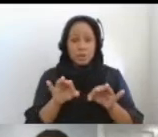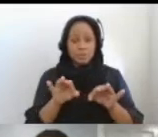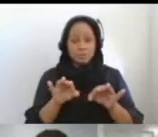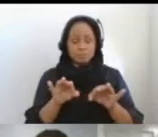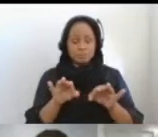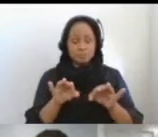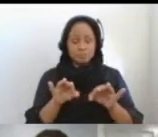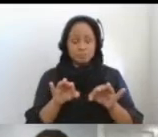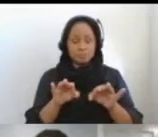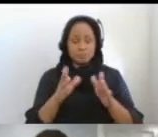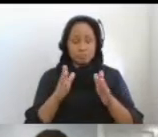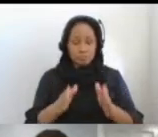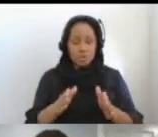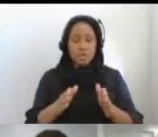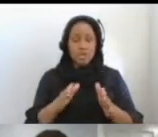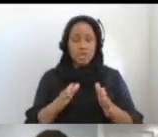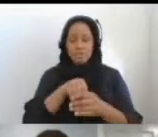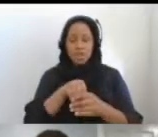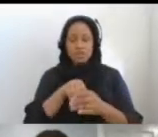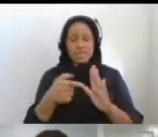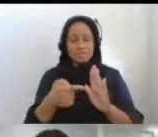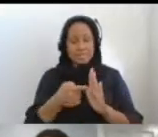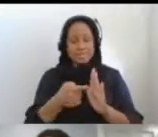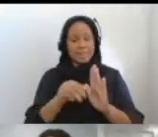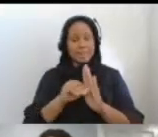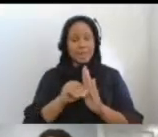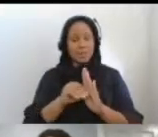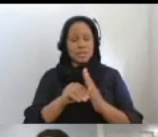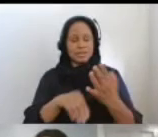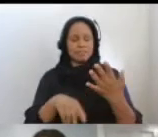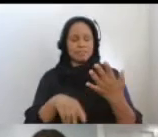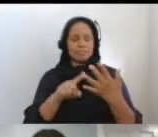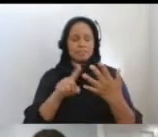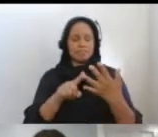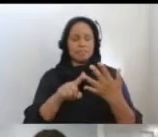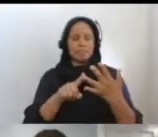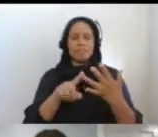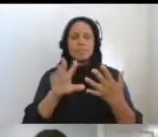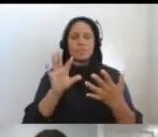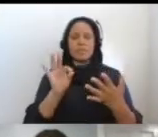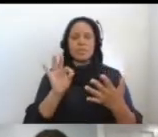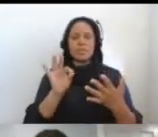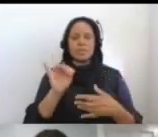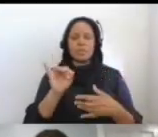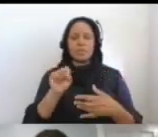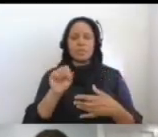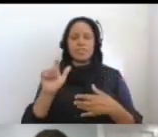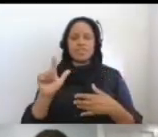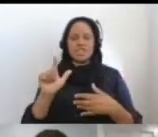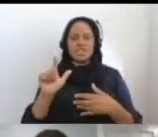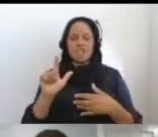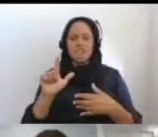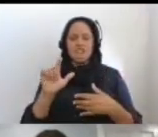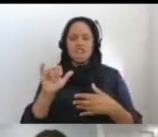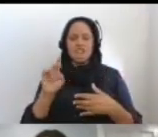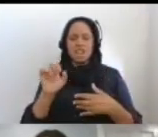is called the fiscal intermediary, the FI. And the FI is what I like to